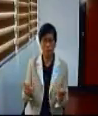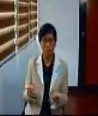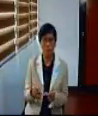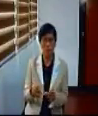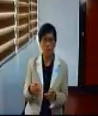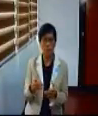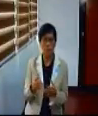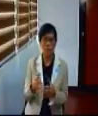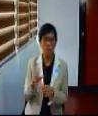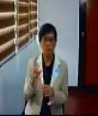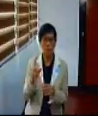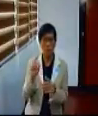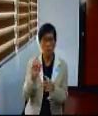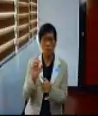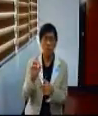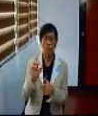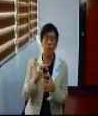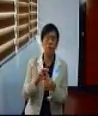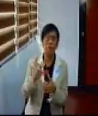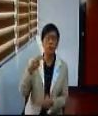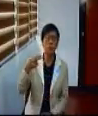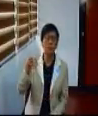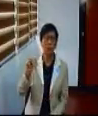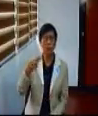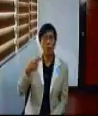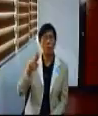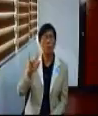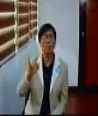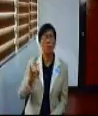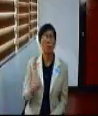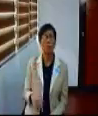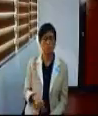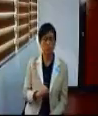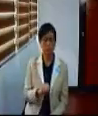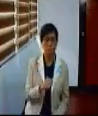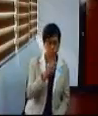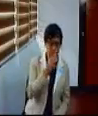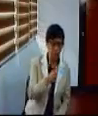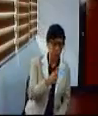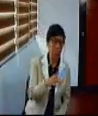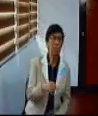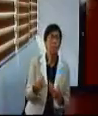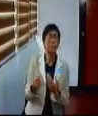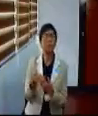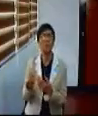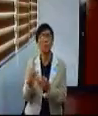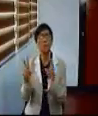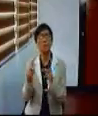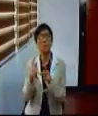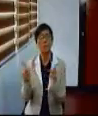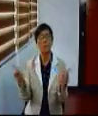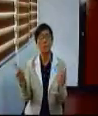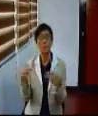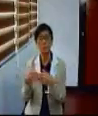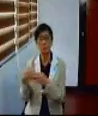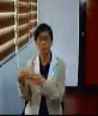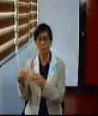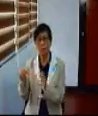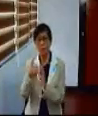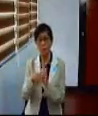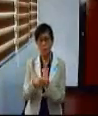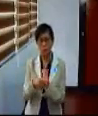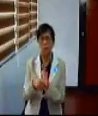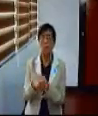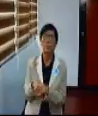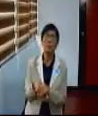Yes. Could you comment on that? Yes. Well, there's a very simple phrase in the guiding principles, cause